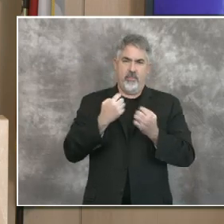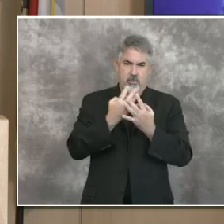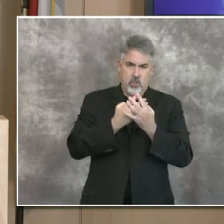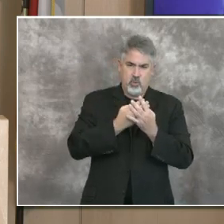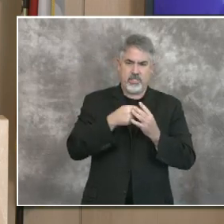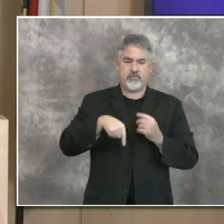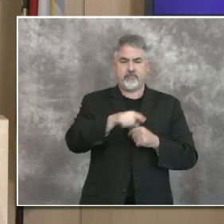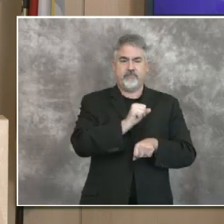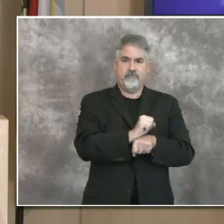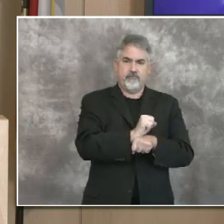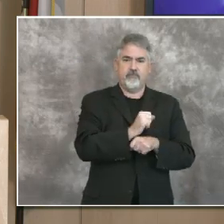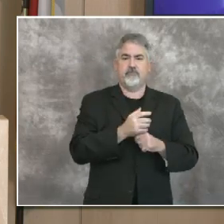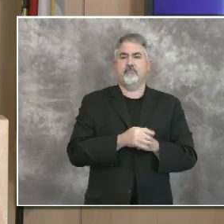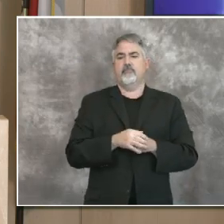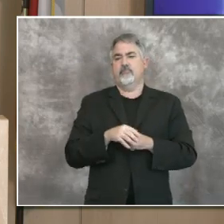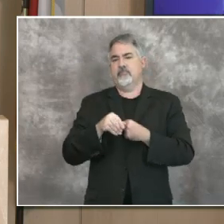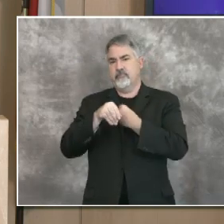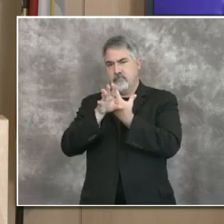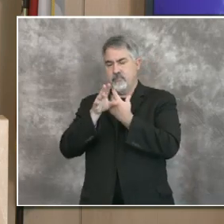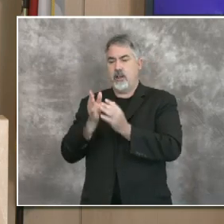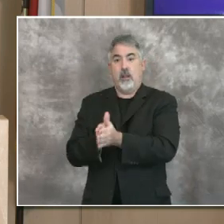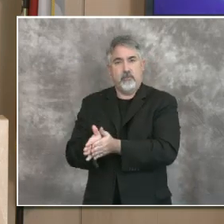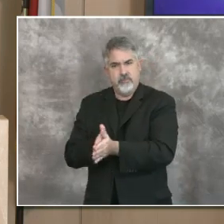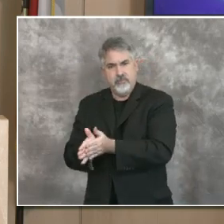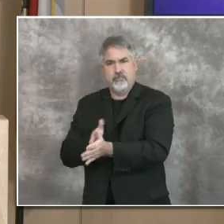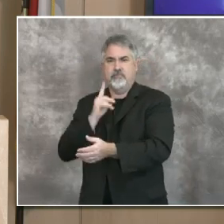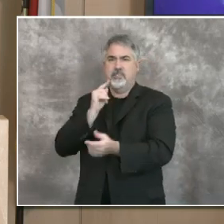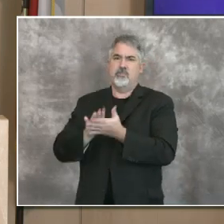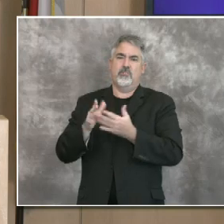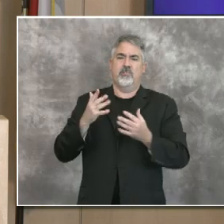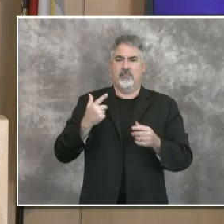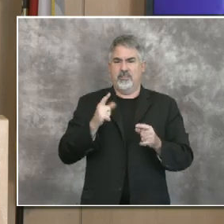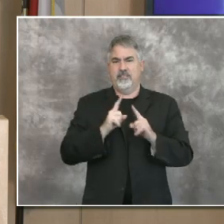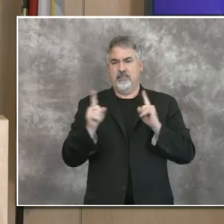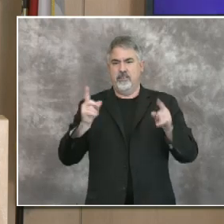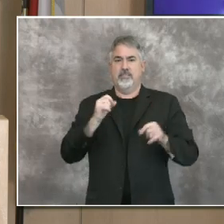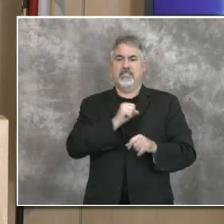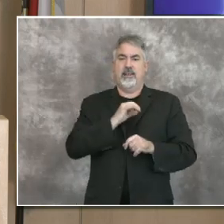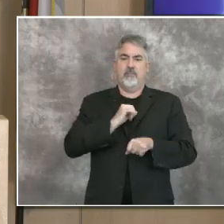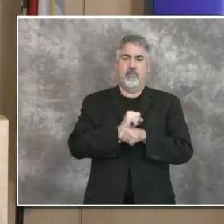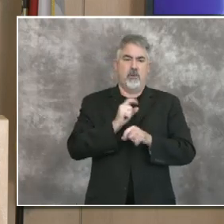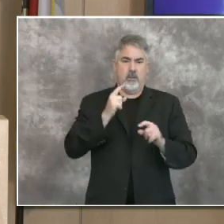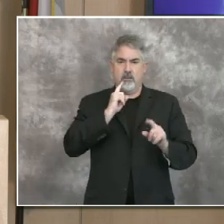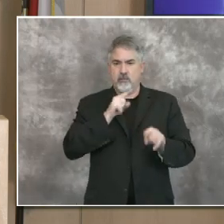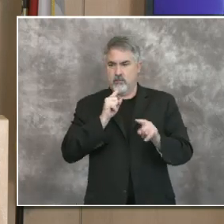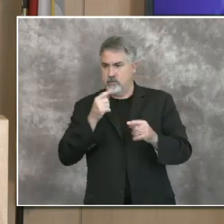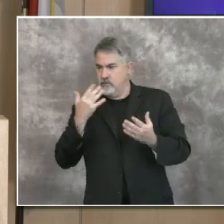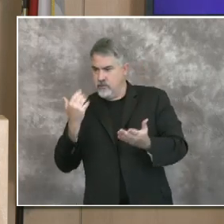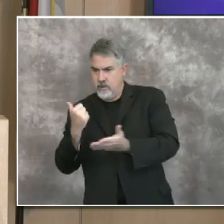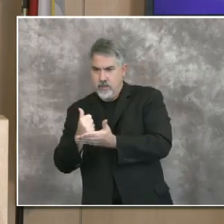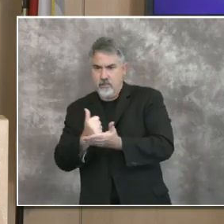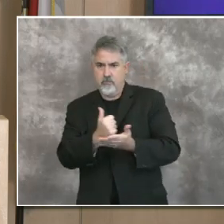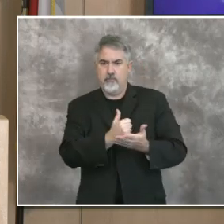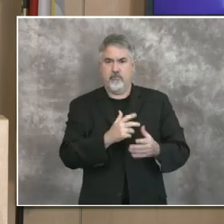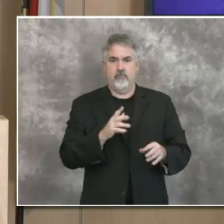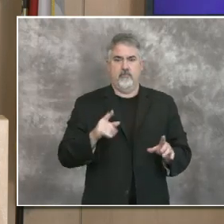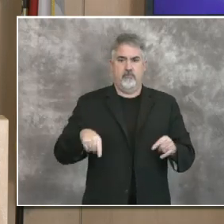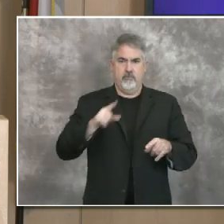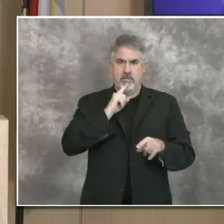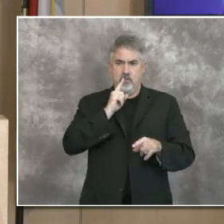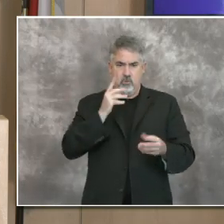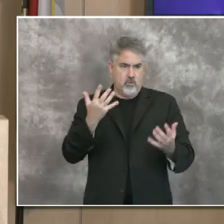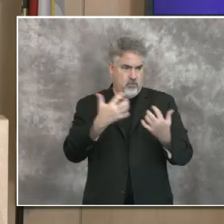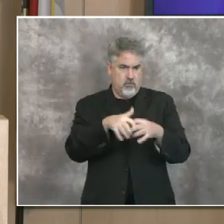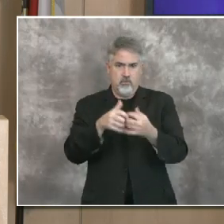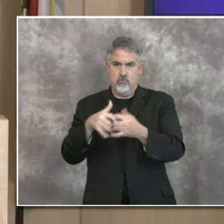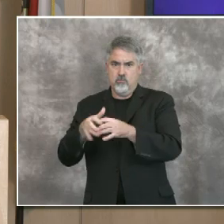washing and hygiene, designating individual staff people as your safety and health liaison, and a series of